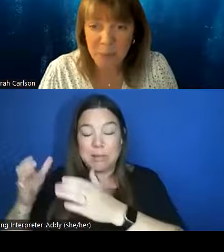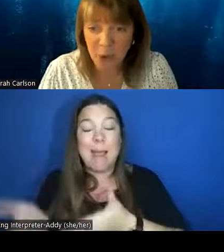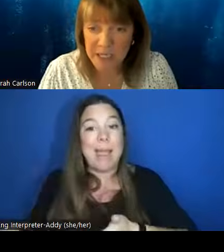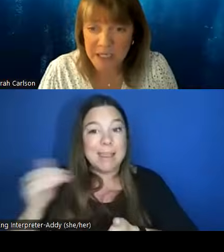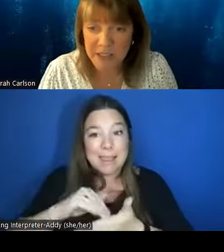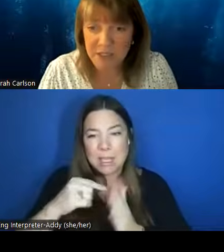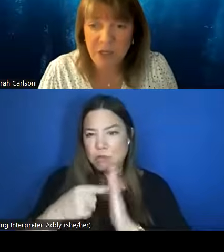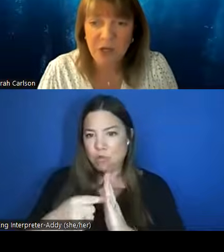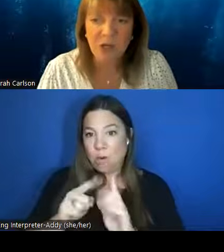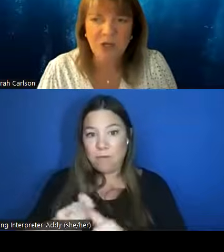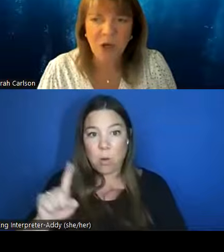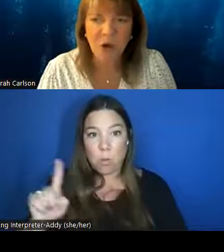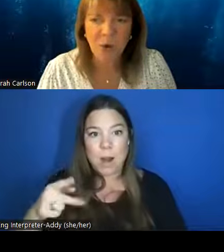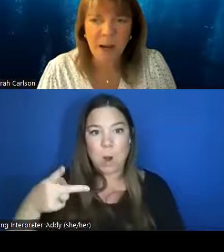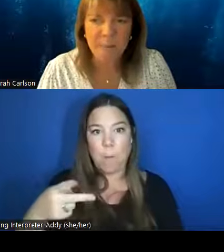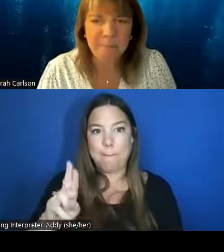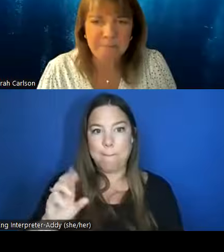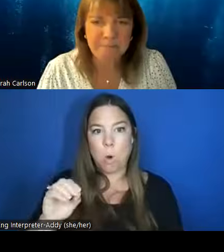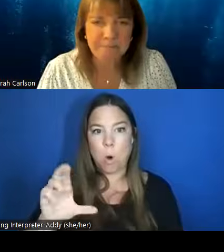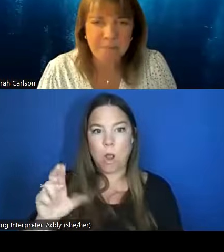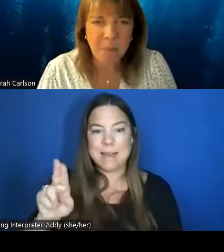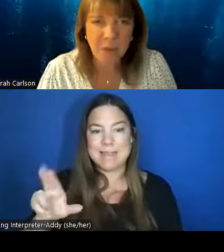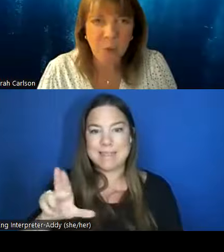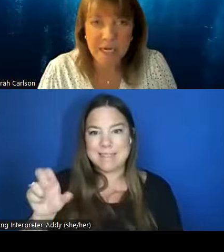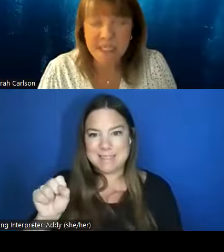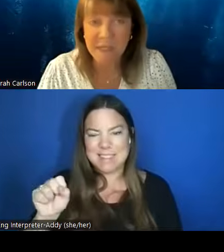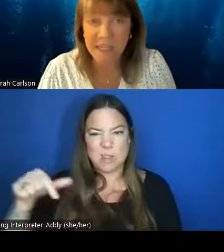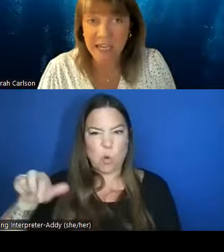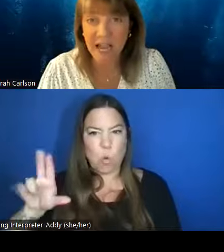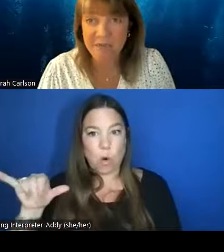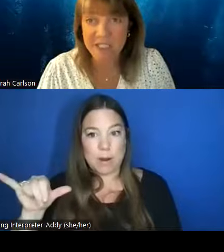in Proconnesus. So